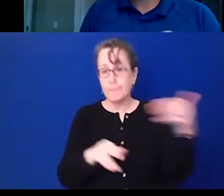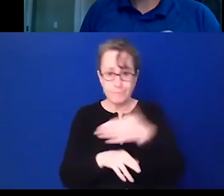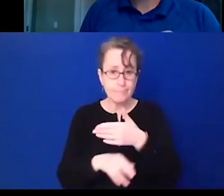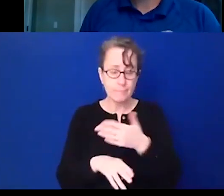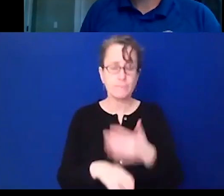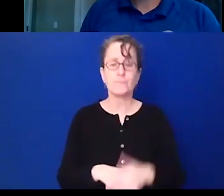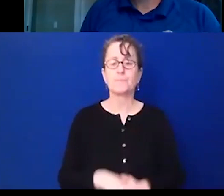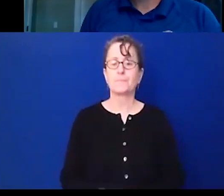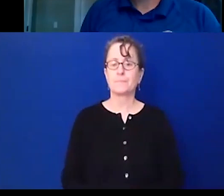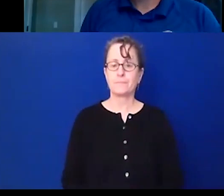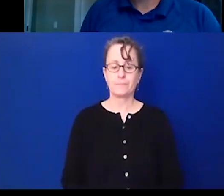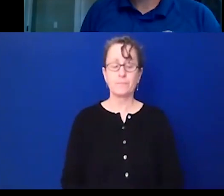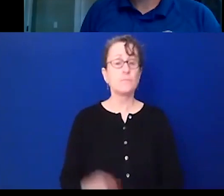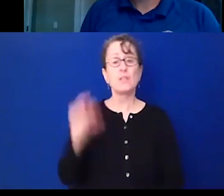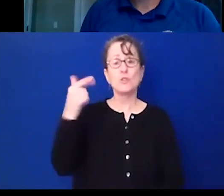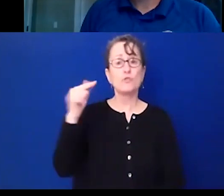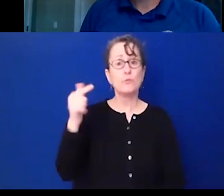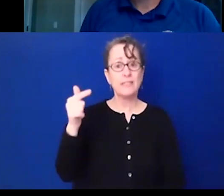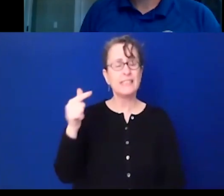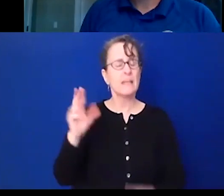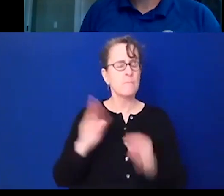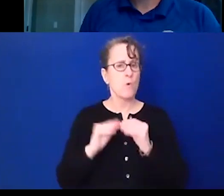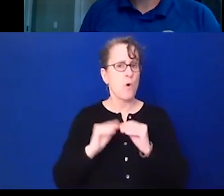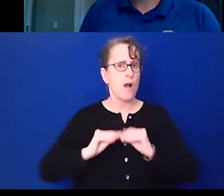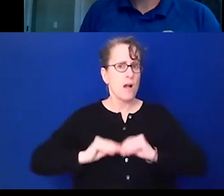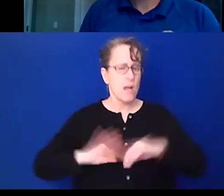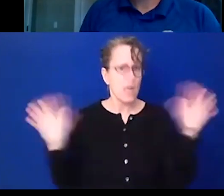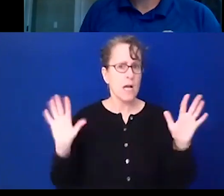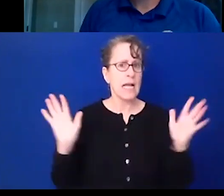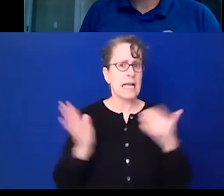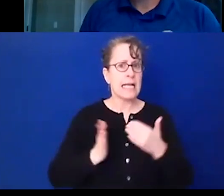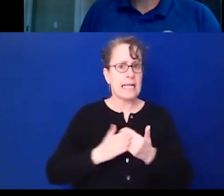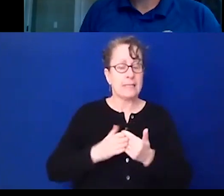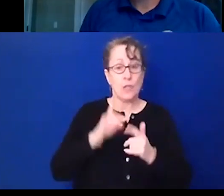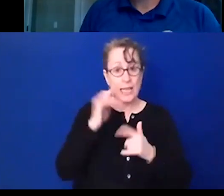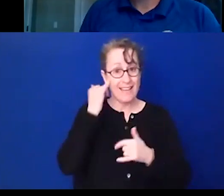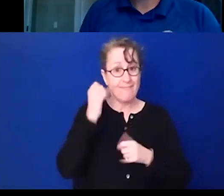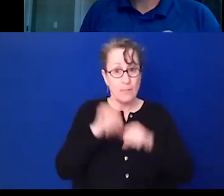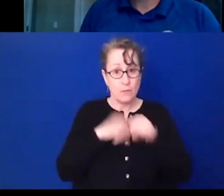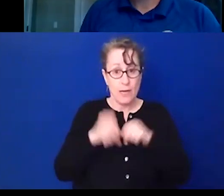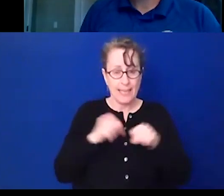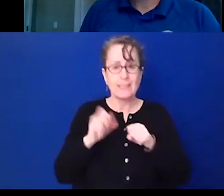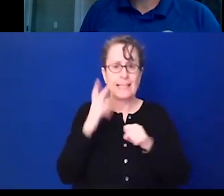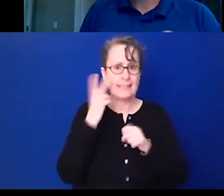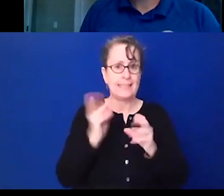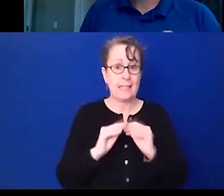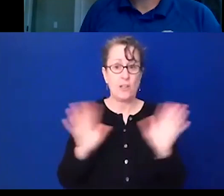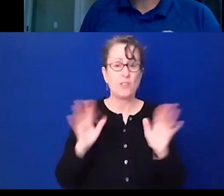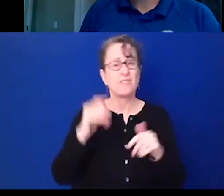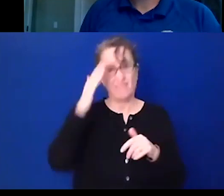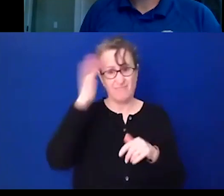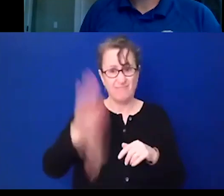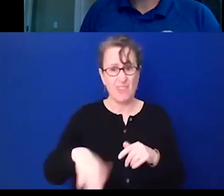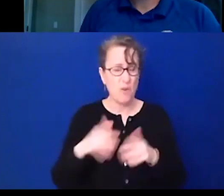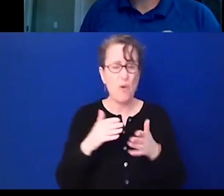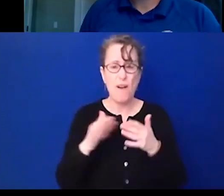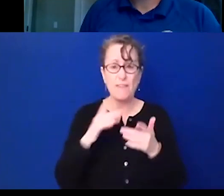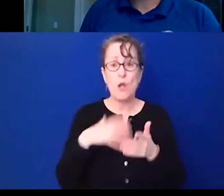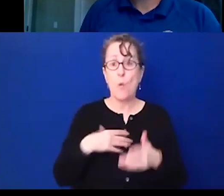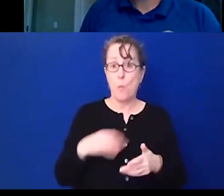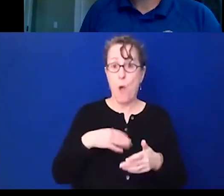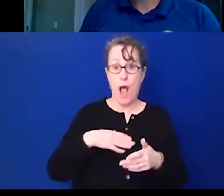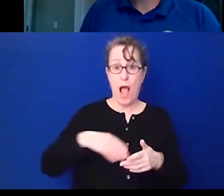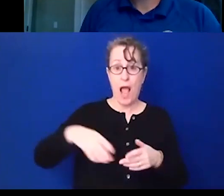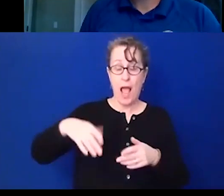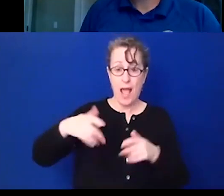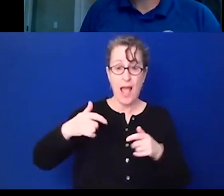area that the bicyclists in Brattleboro have been especially concerned about, that, the lines fade, but even more than that is just the